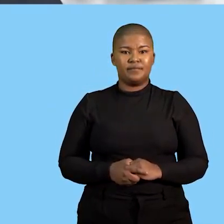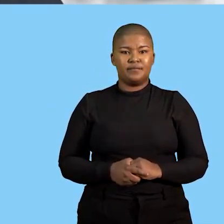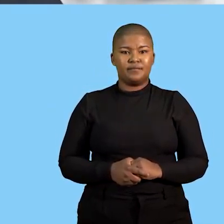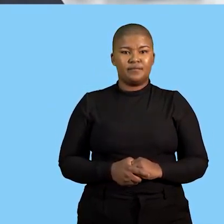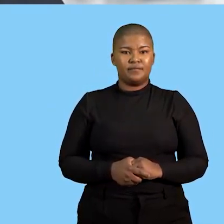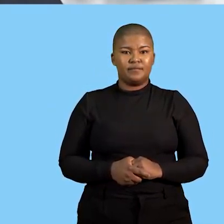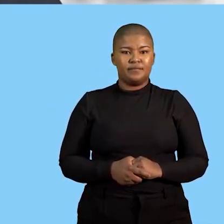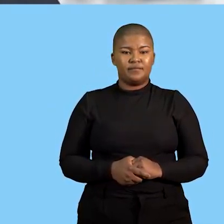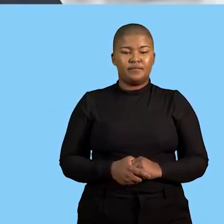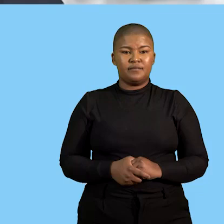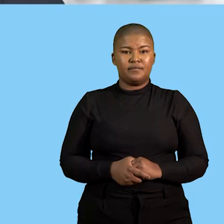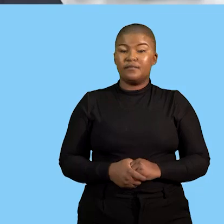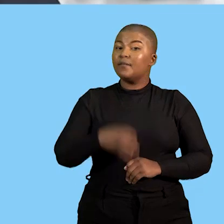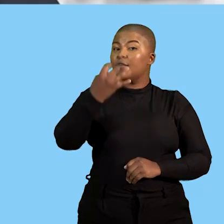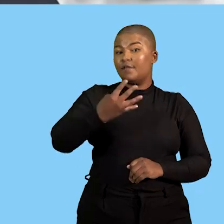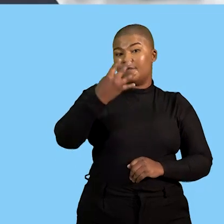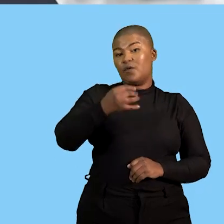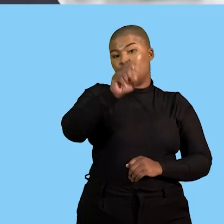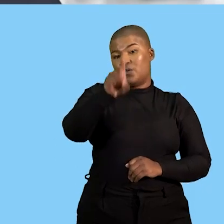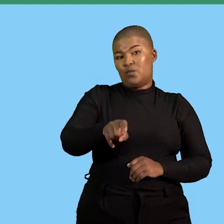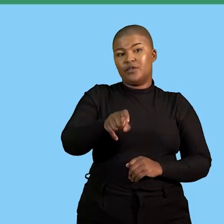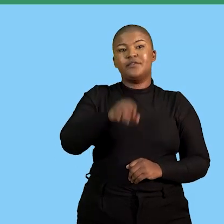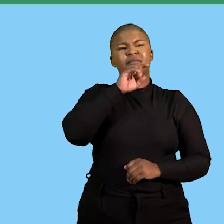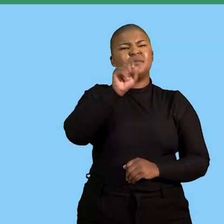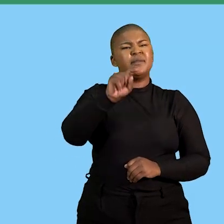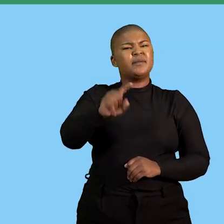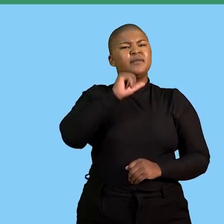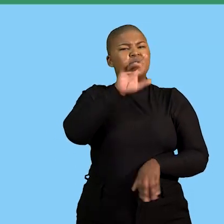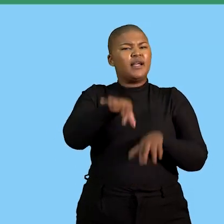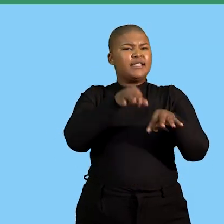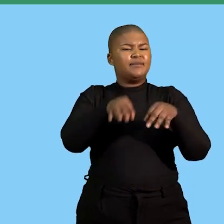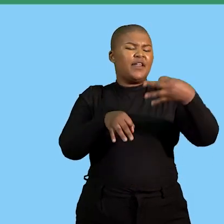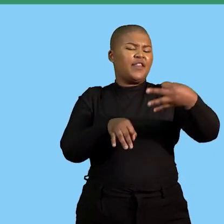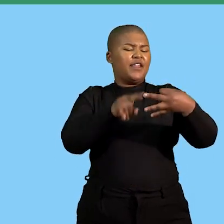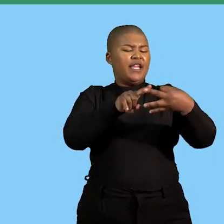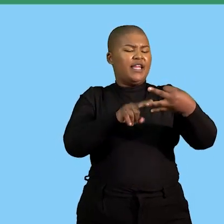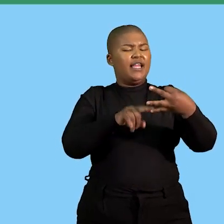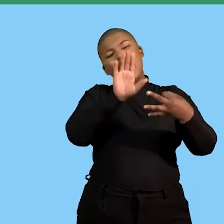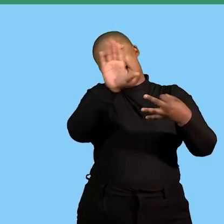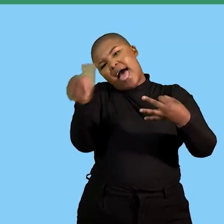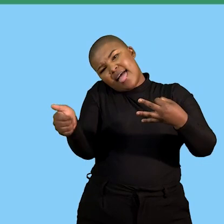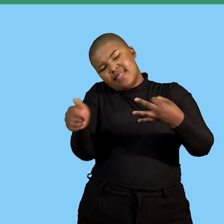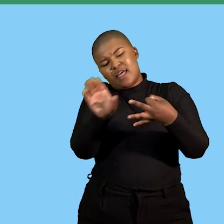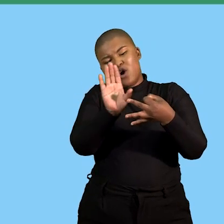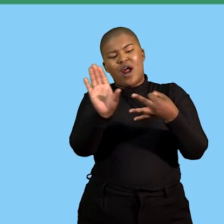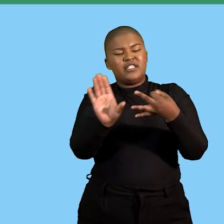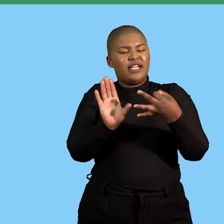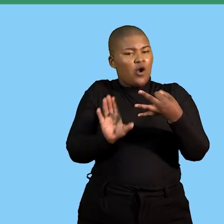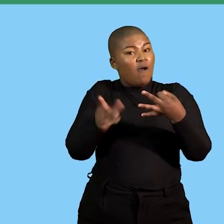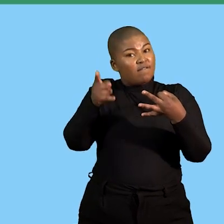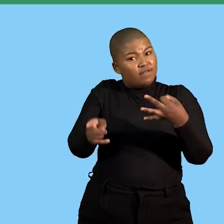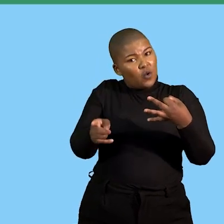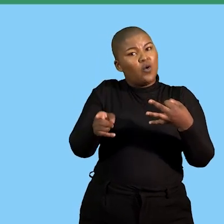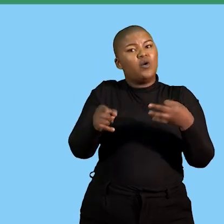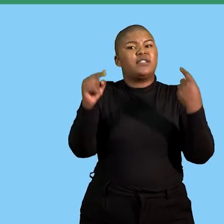have the fourth question, which requires us to discuss any three other criteria for a successful